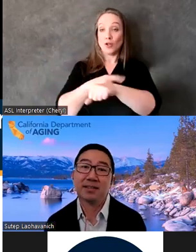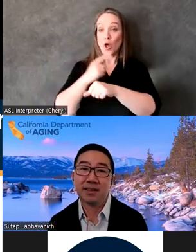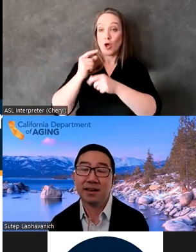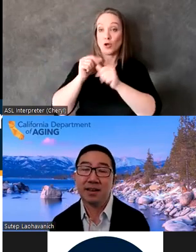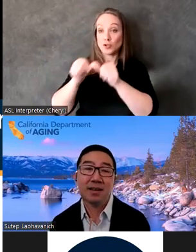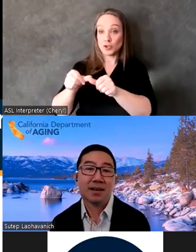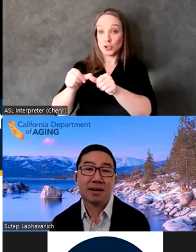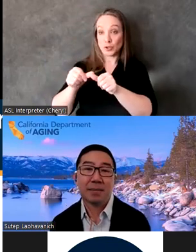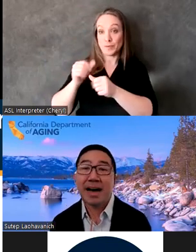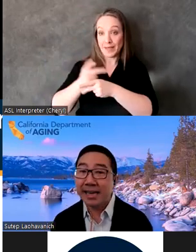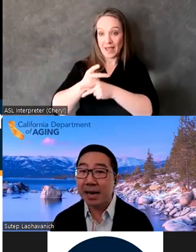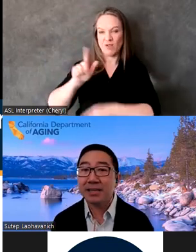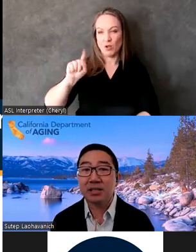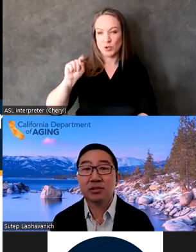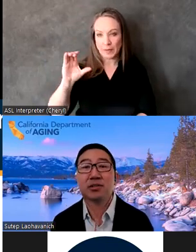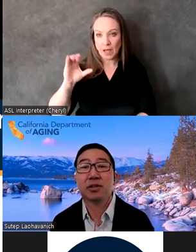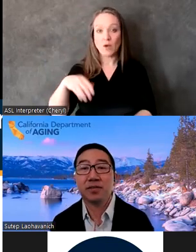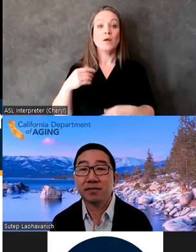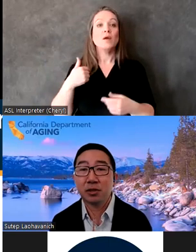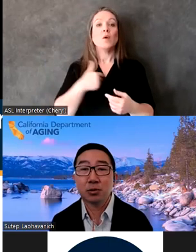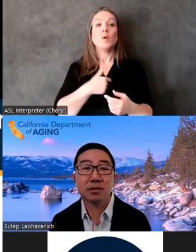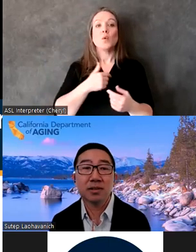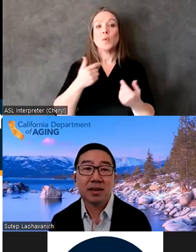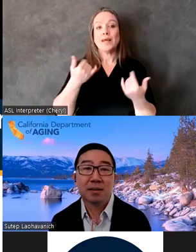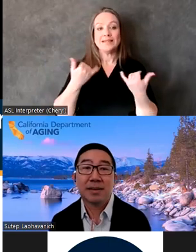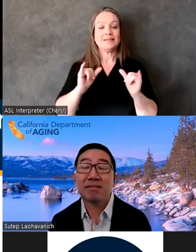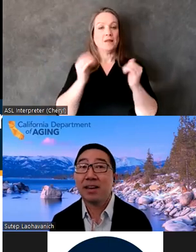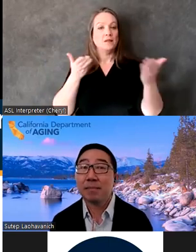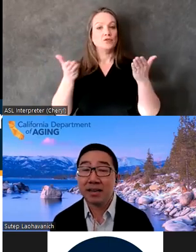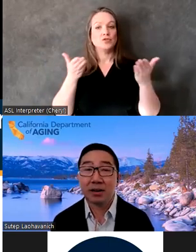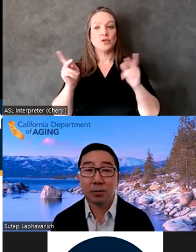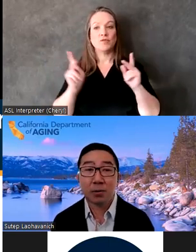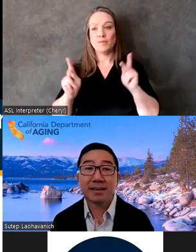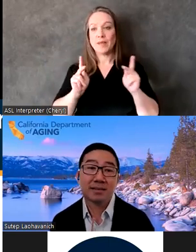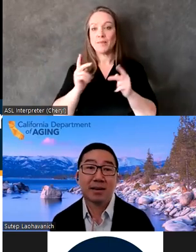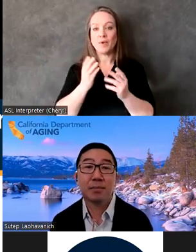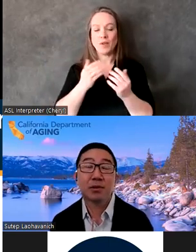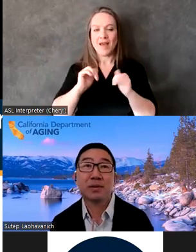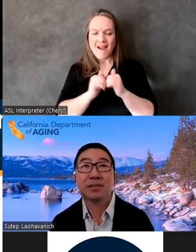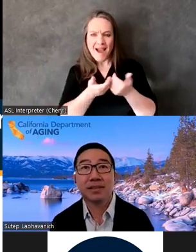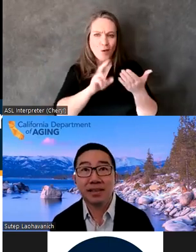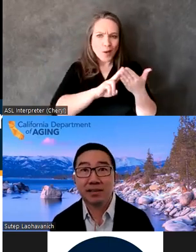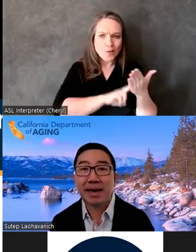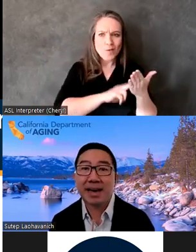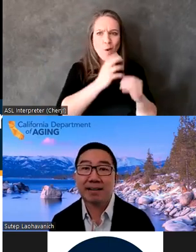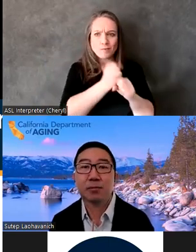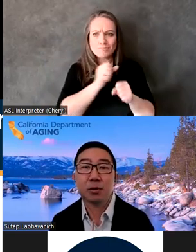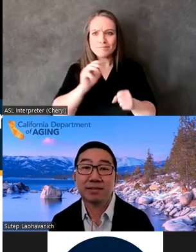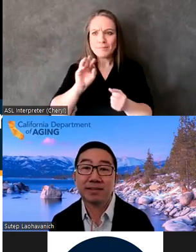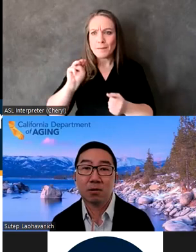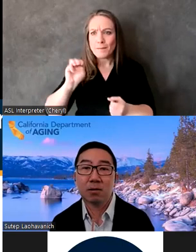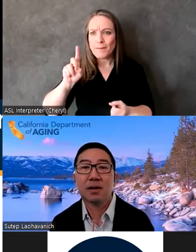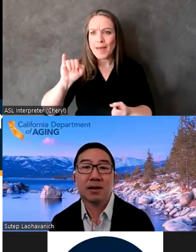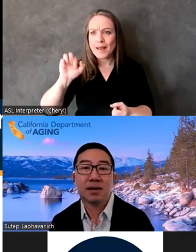here at CDA, HiCap continues to serve individuals navigating Medicare enrollment, most recently in this past